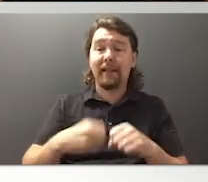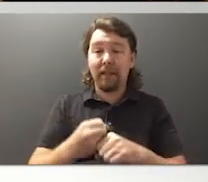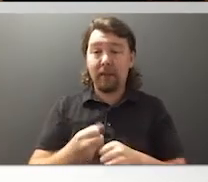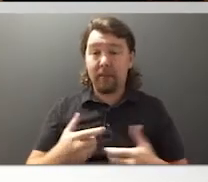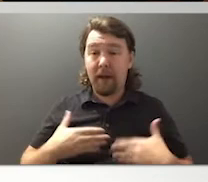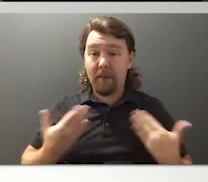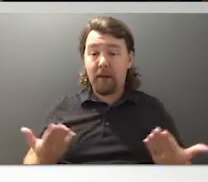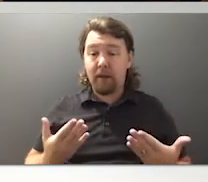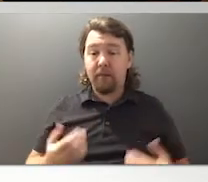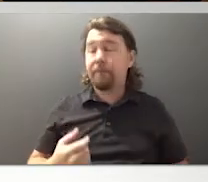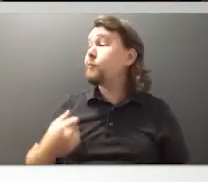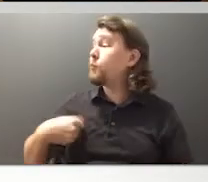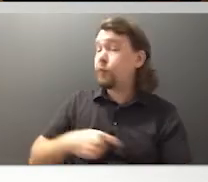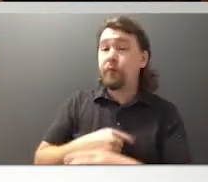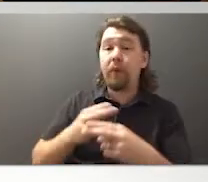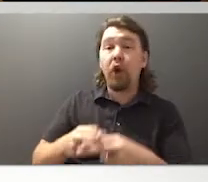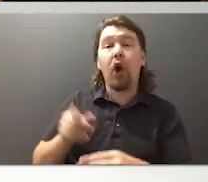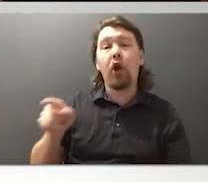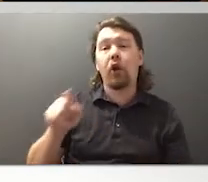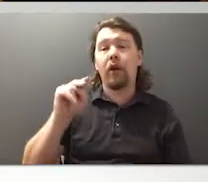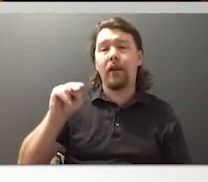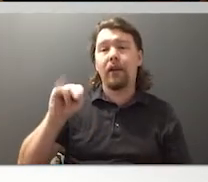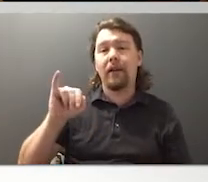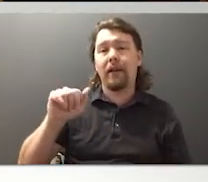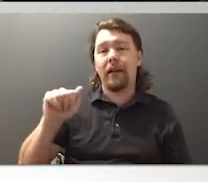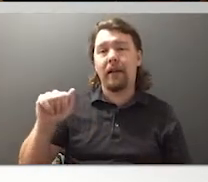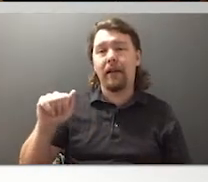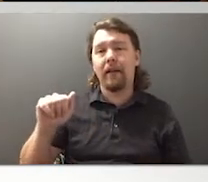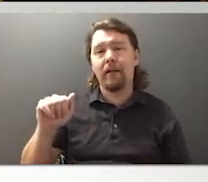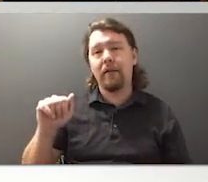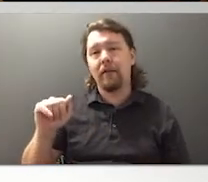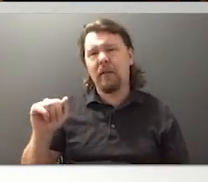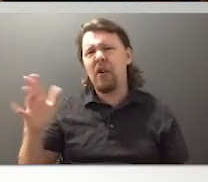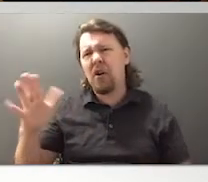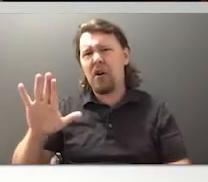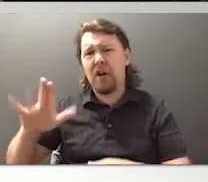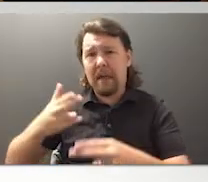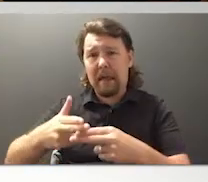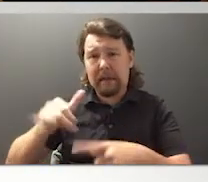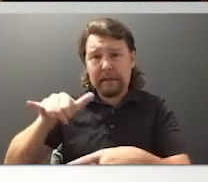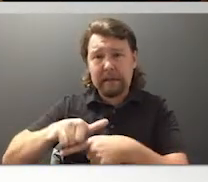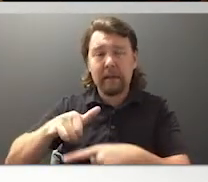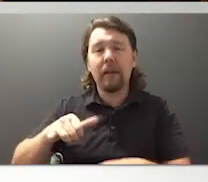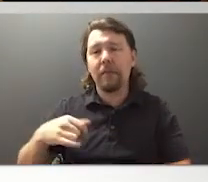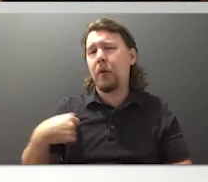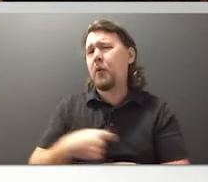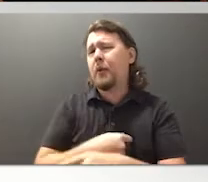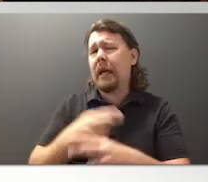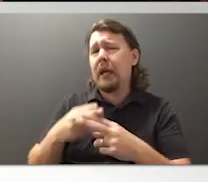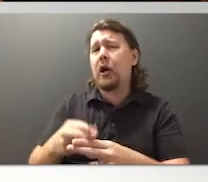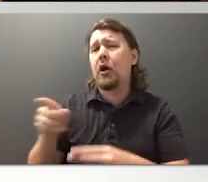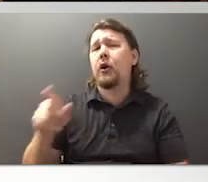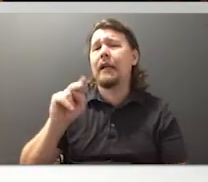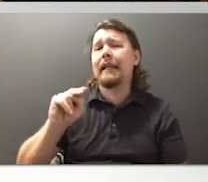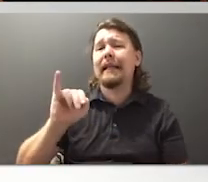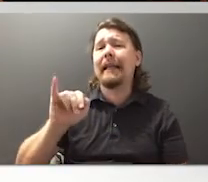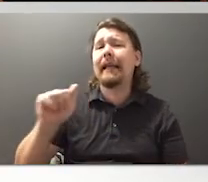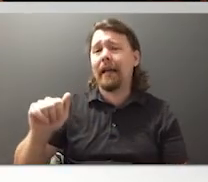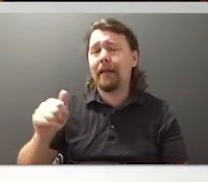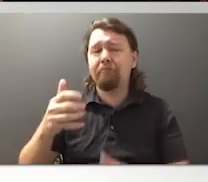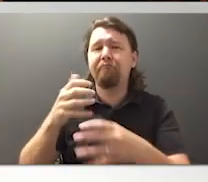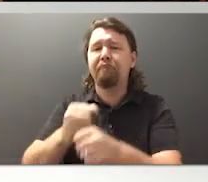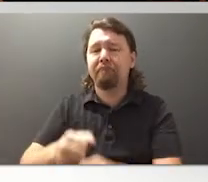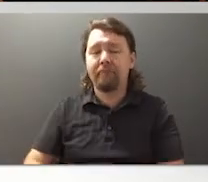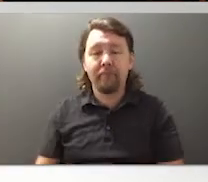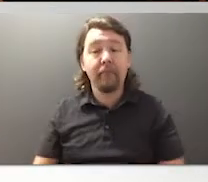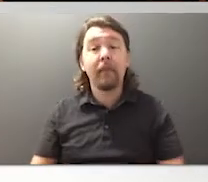her Nia, so that helps. The presentation today is designed to give you some of the